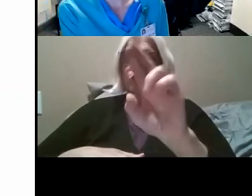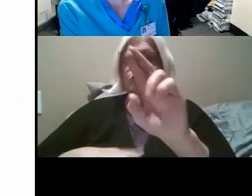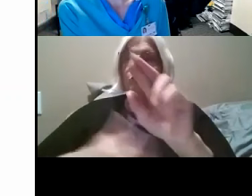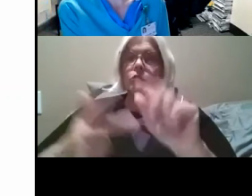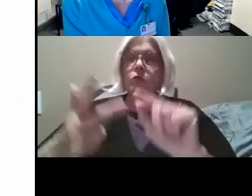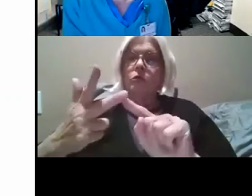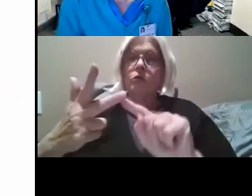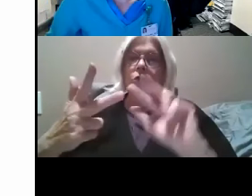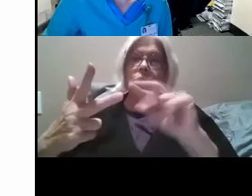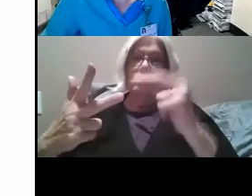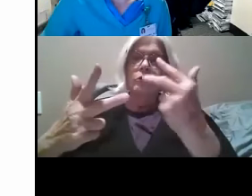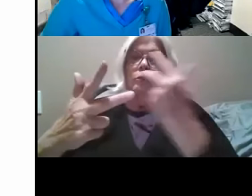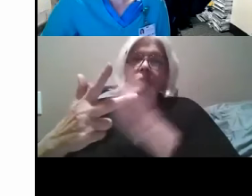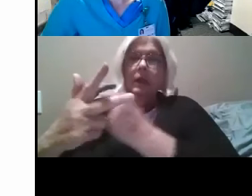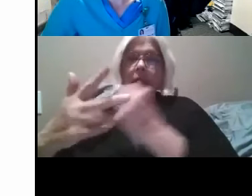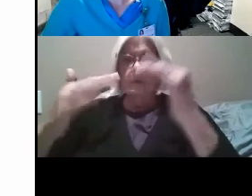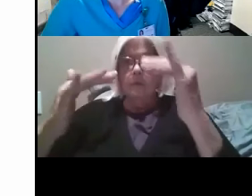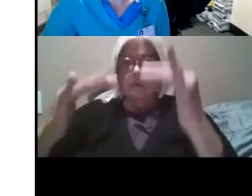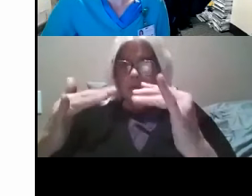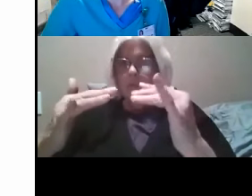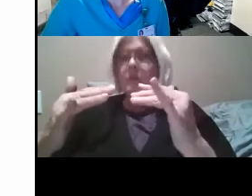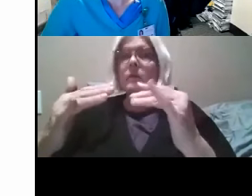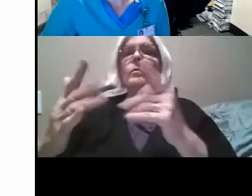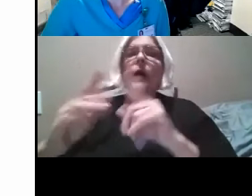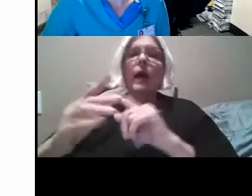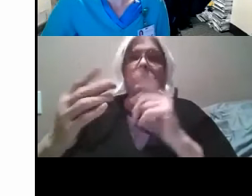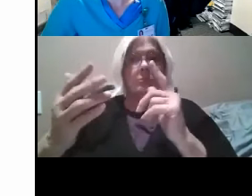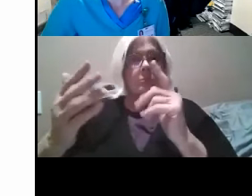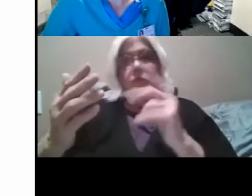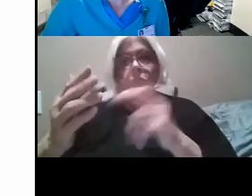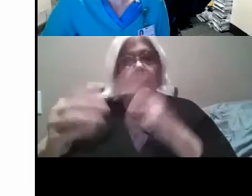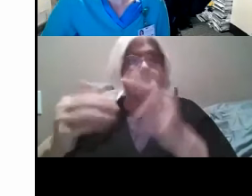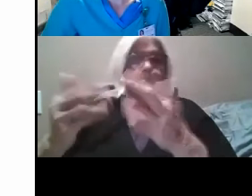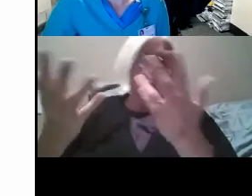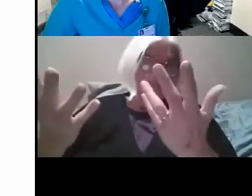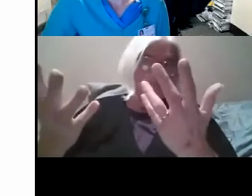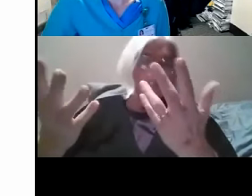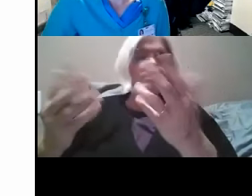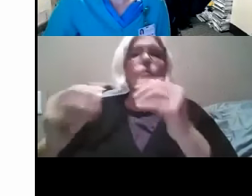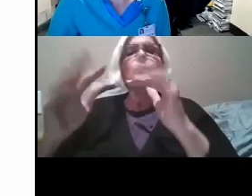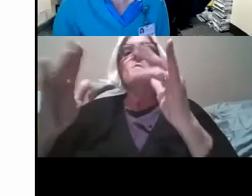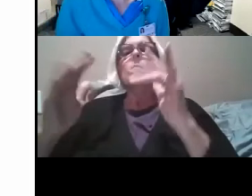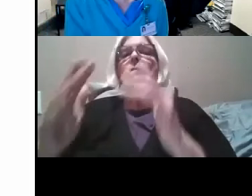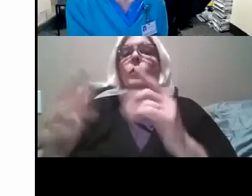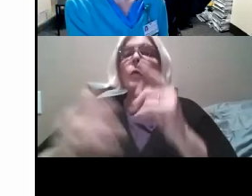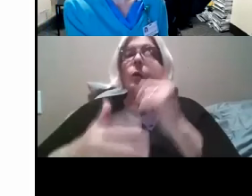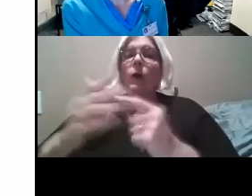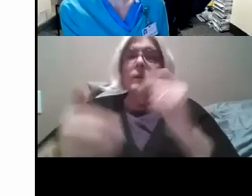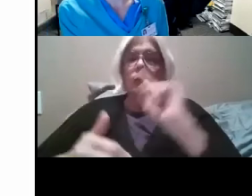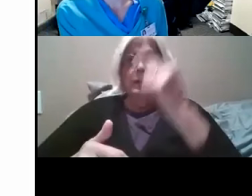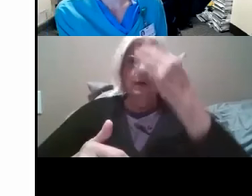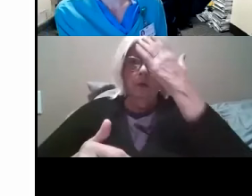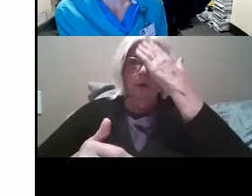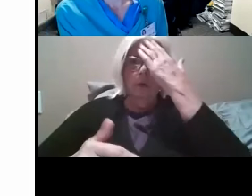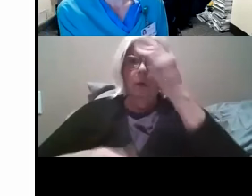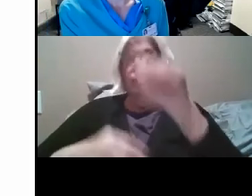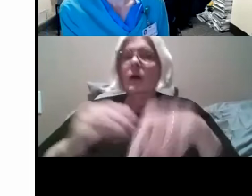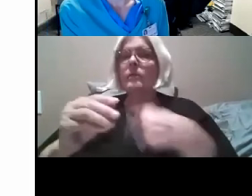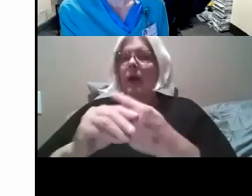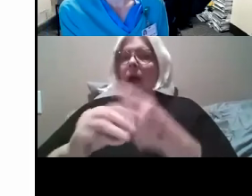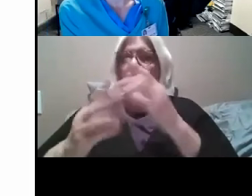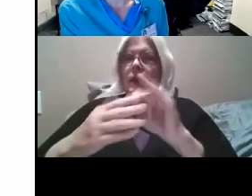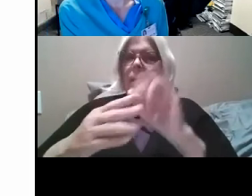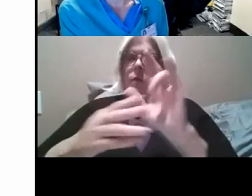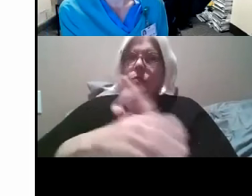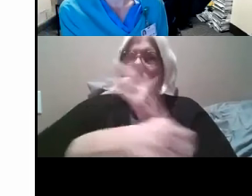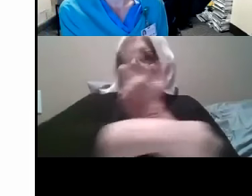How do we know about the vaccine for youth? And what we have seen from these studies that have been performed by Pfizer is